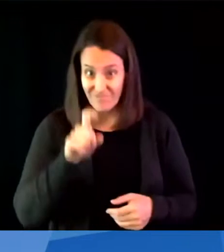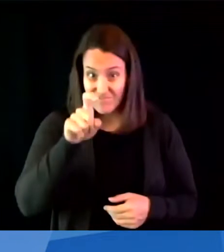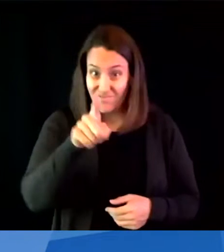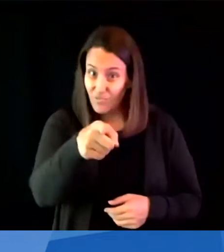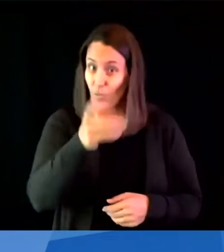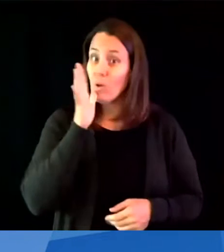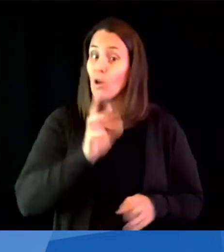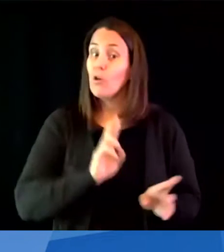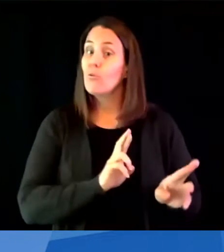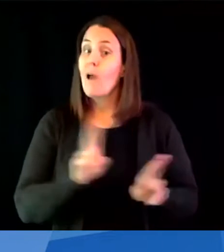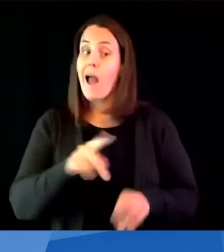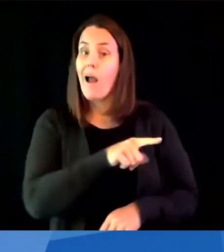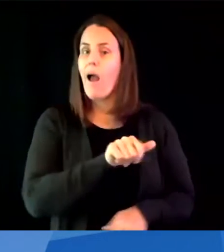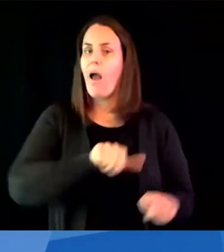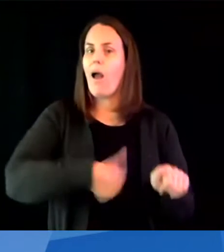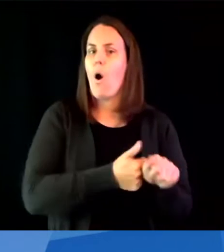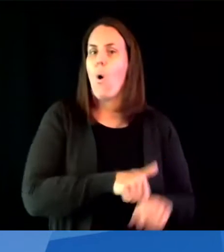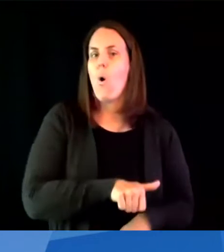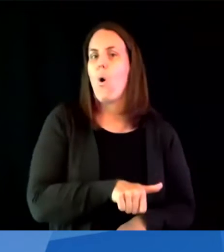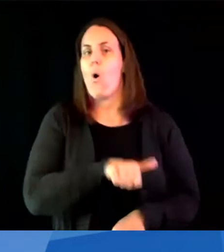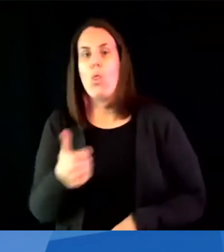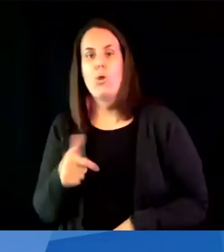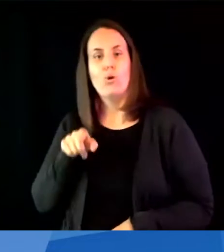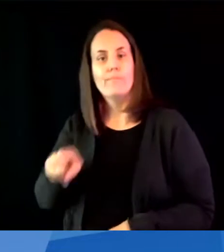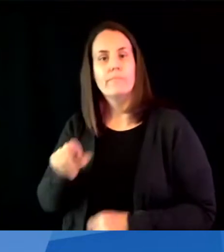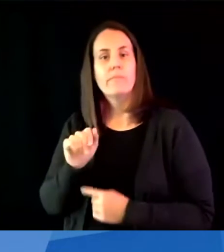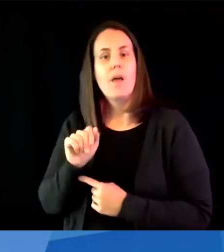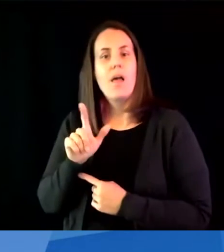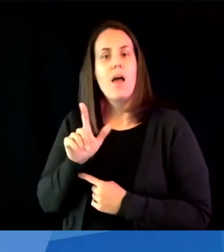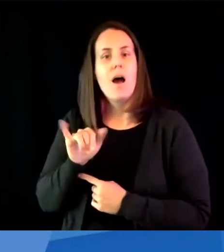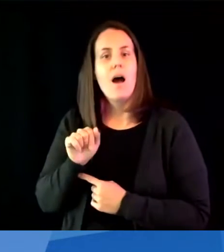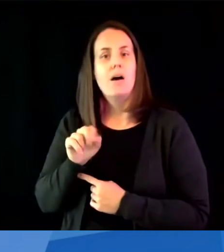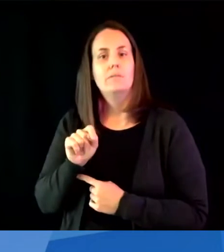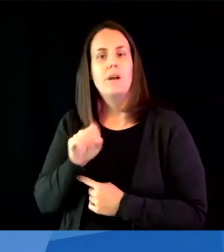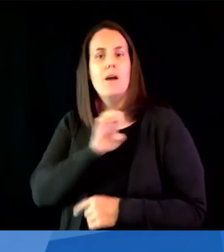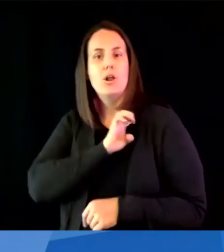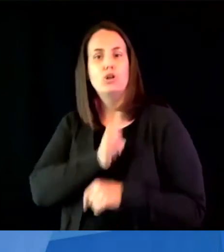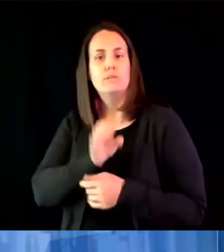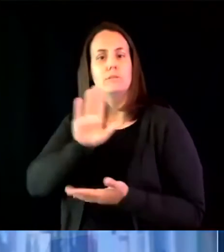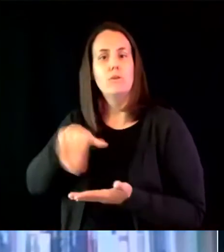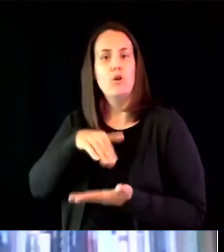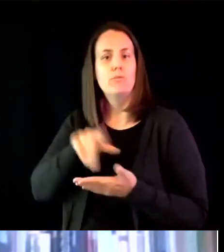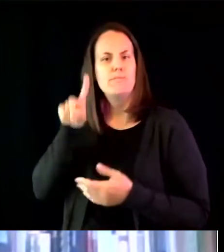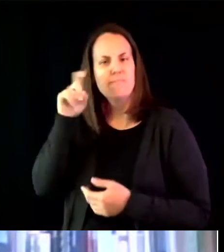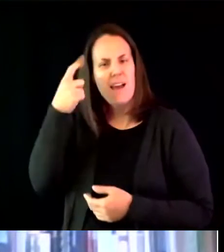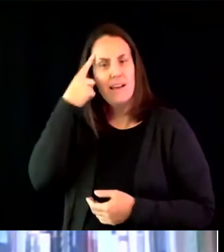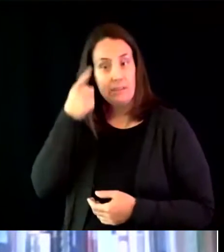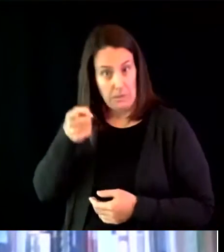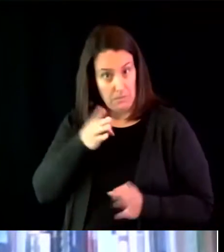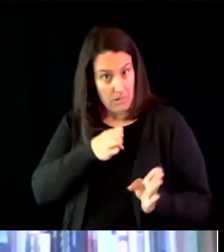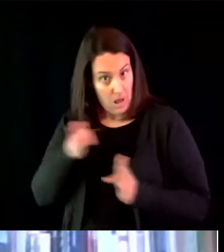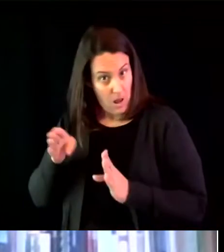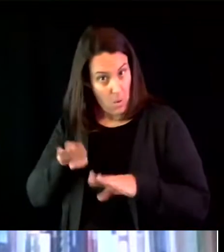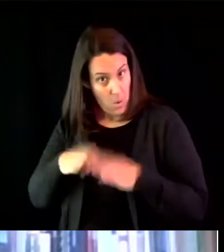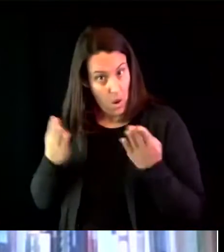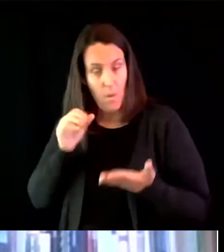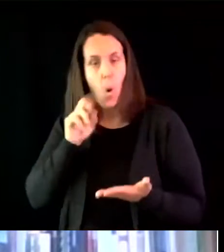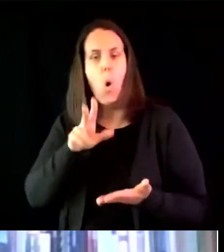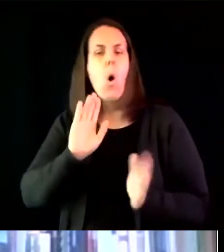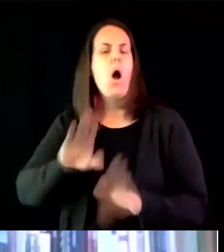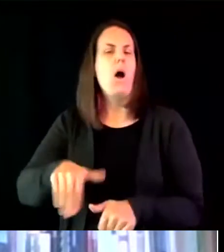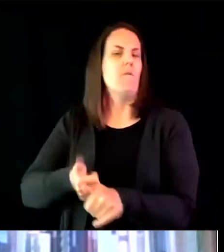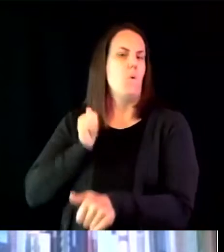already or in the early planning stages at all? Yes, I can respond to that. Last spring, when we